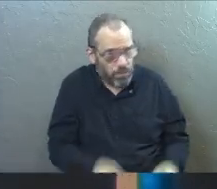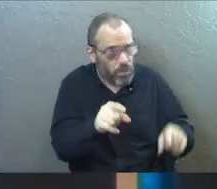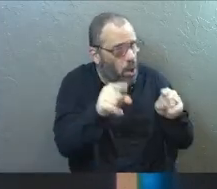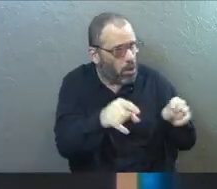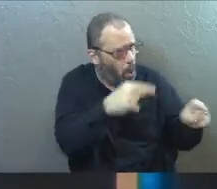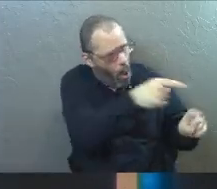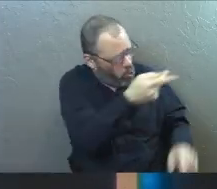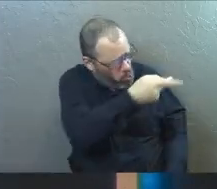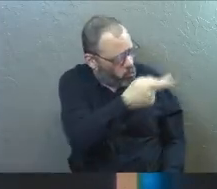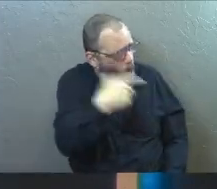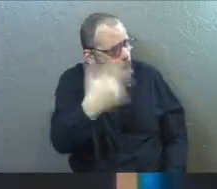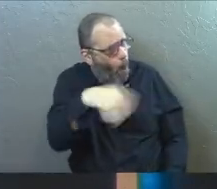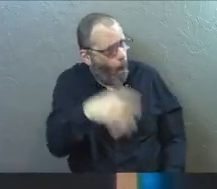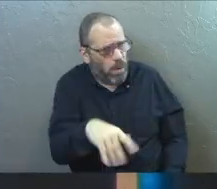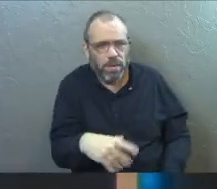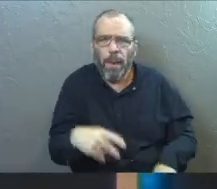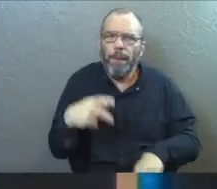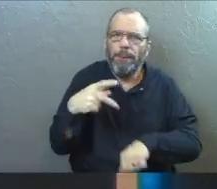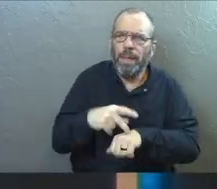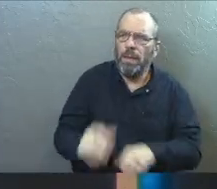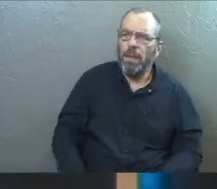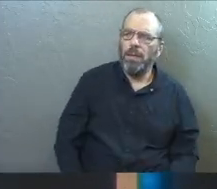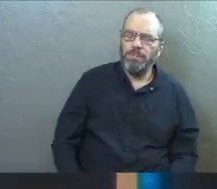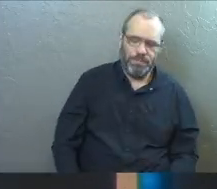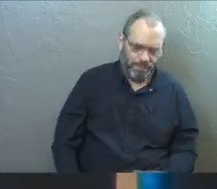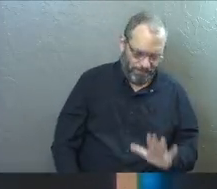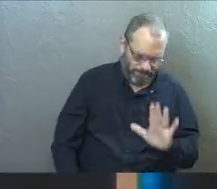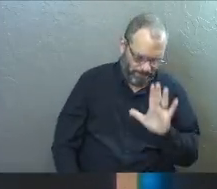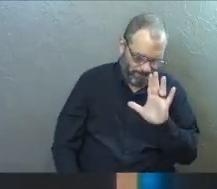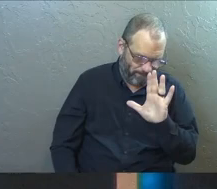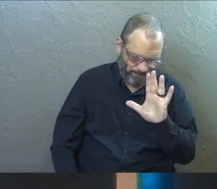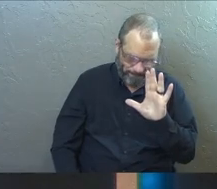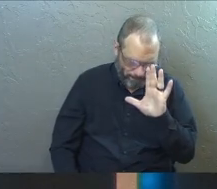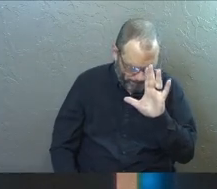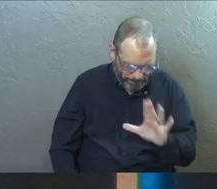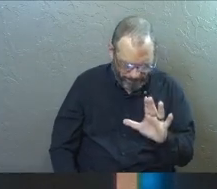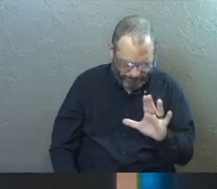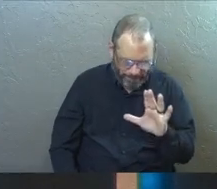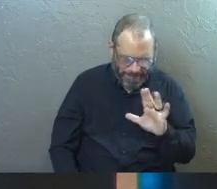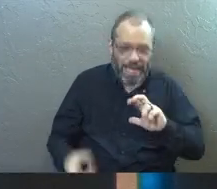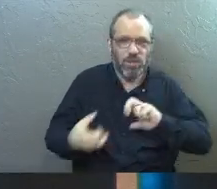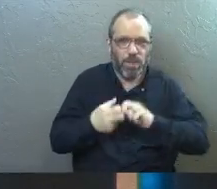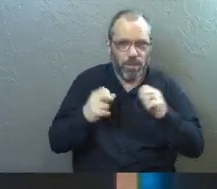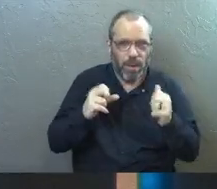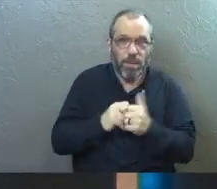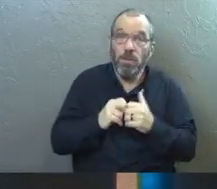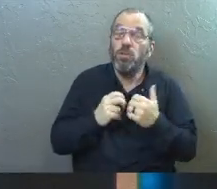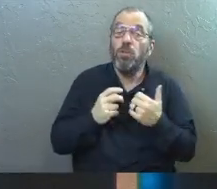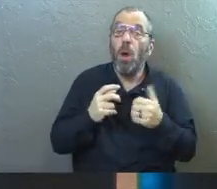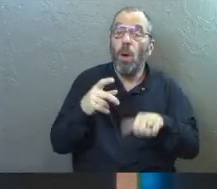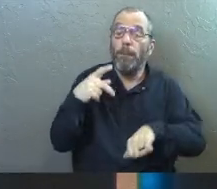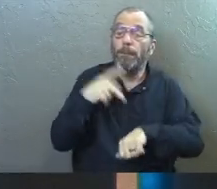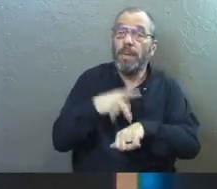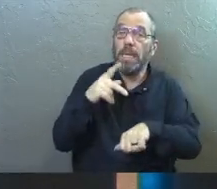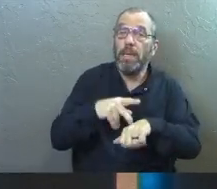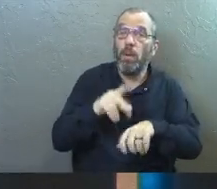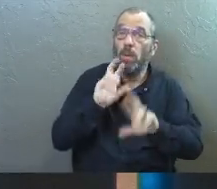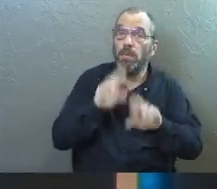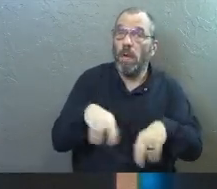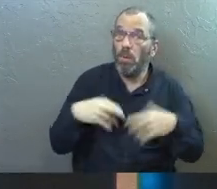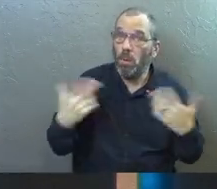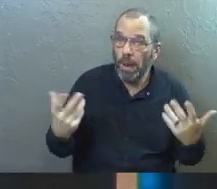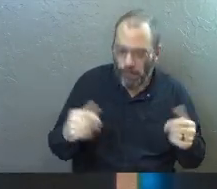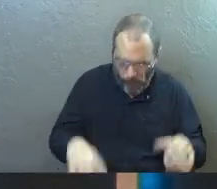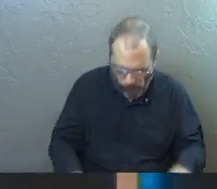at what they did. So Peter sees this and he recognizes that it's an issue. So here's how he responds to the people's amazement at